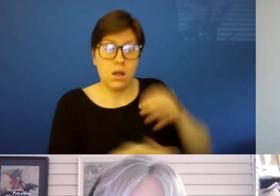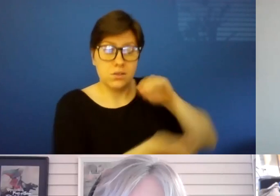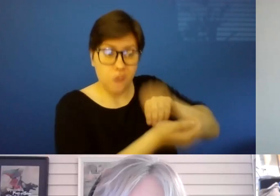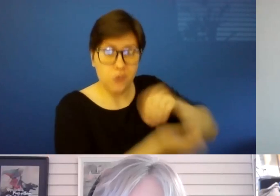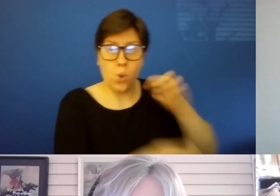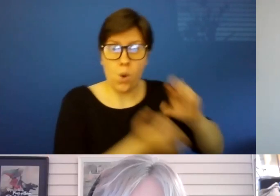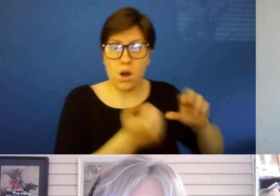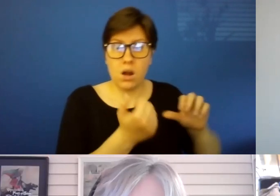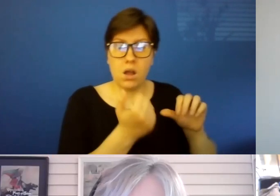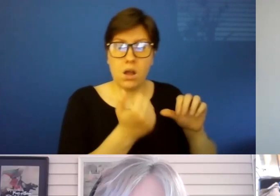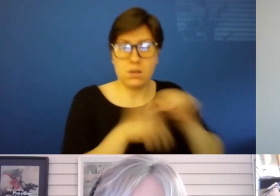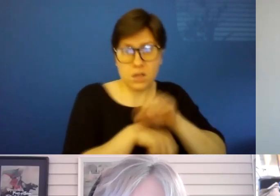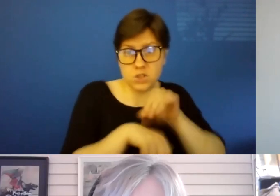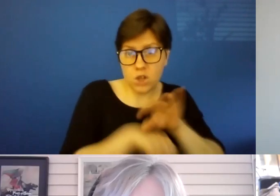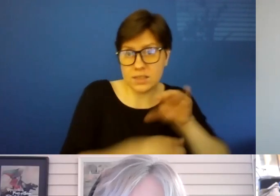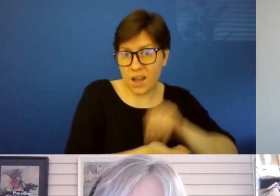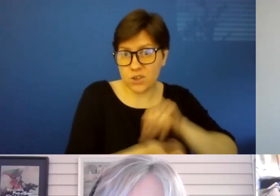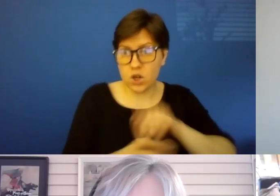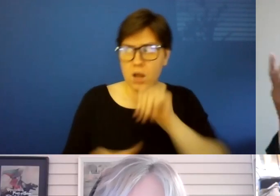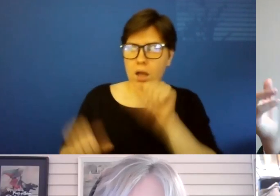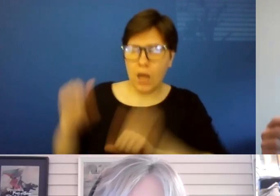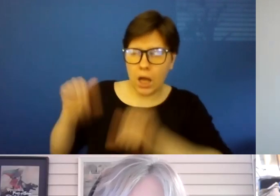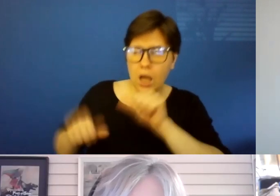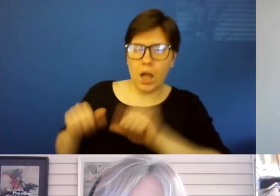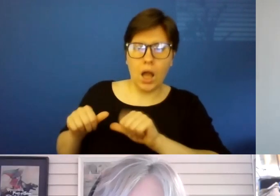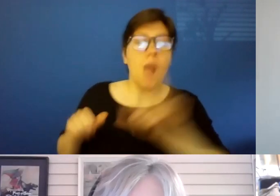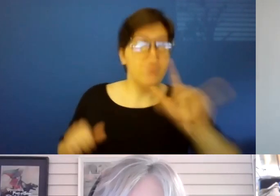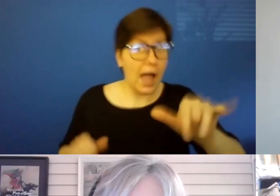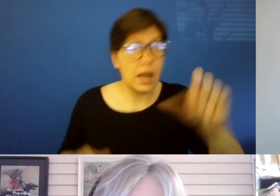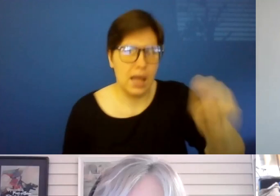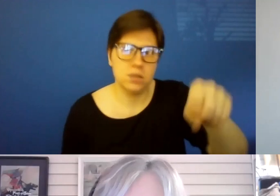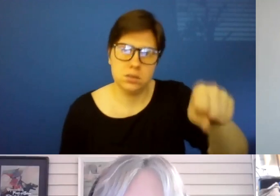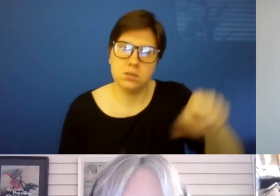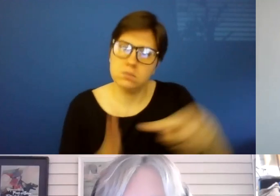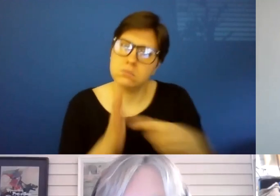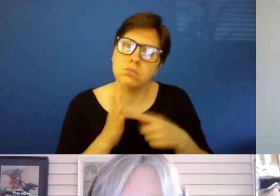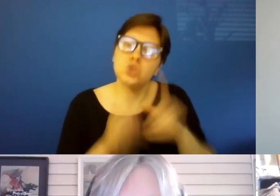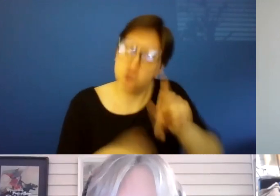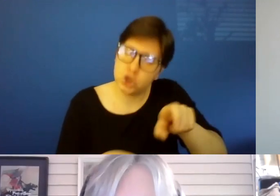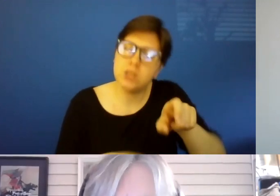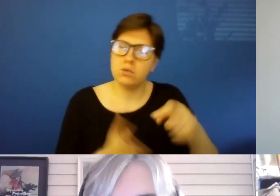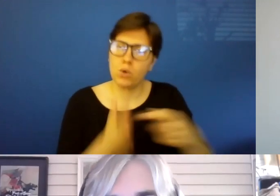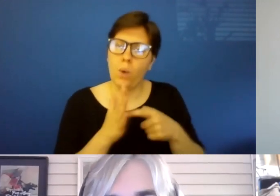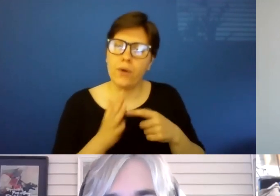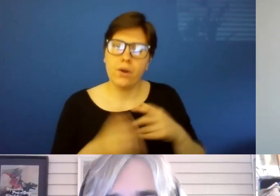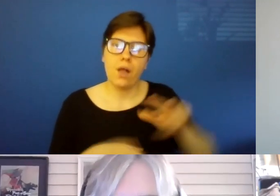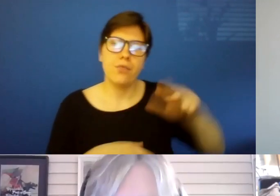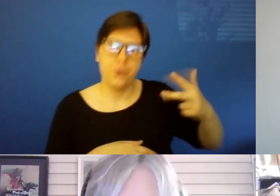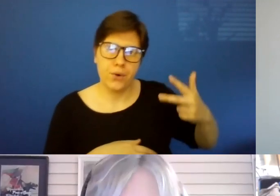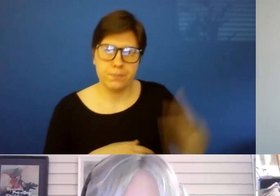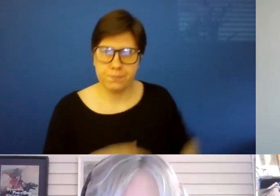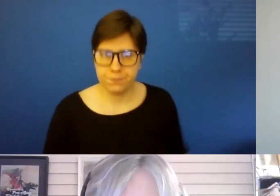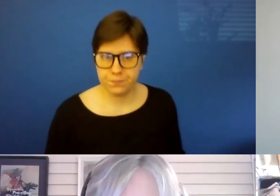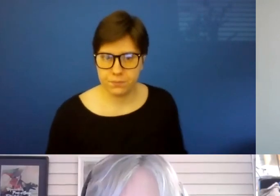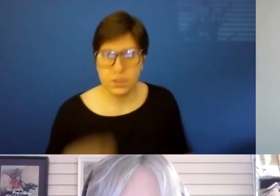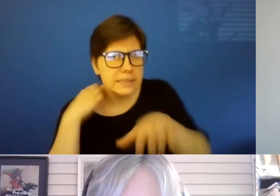is unsure about the patient's capacity, yeah, then we should get a third physician to. But just to clarify, in